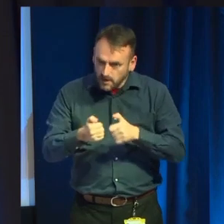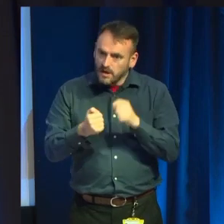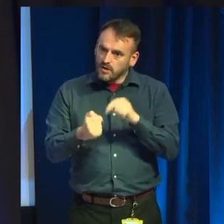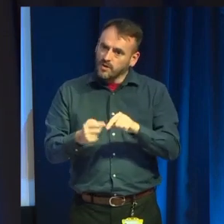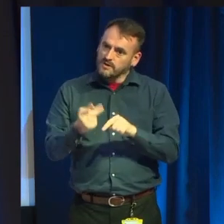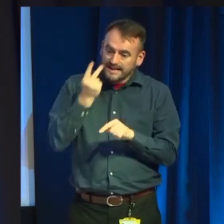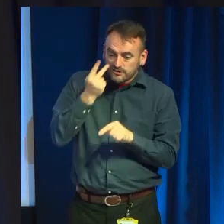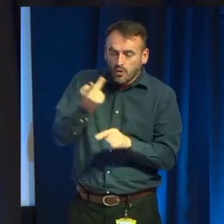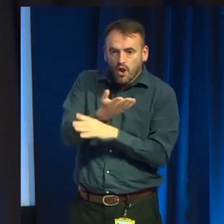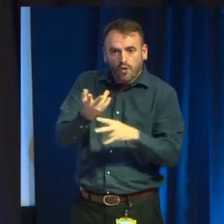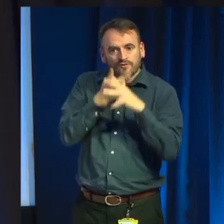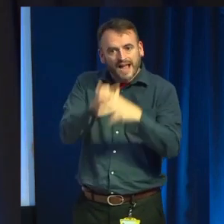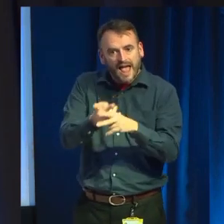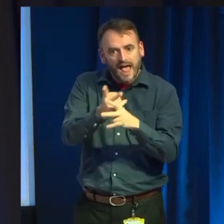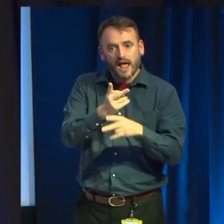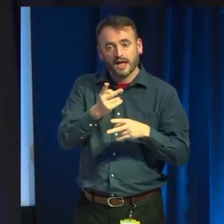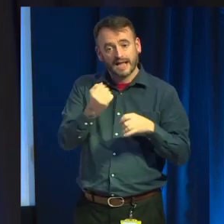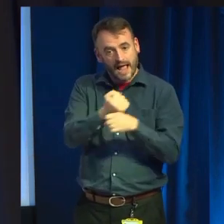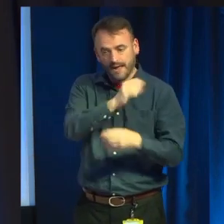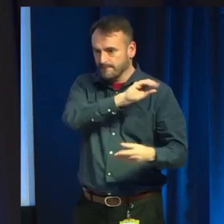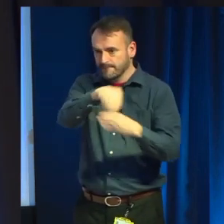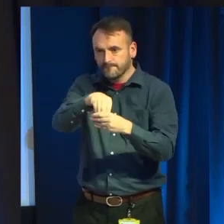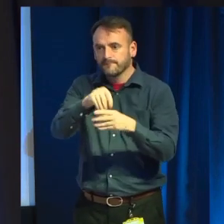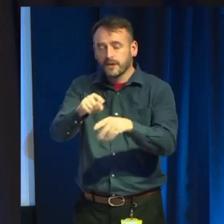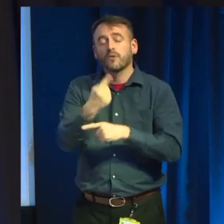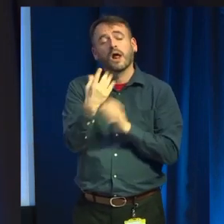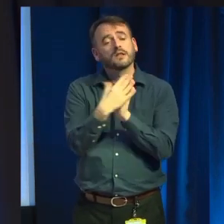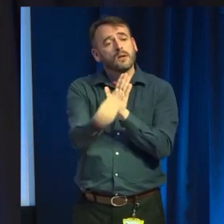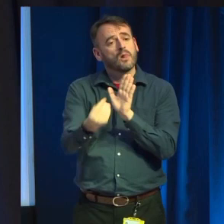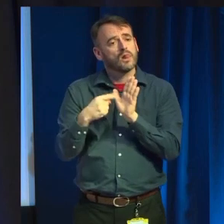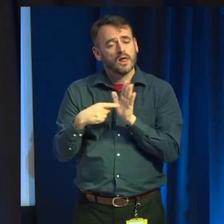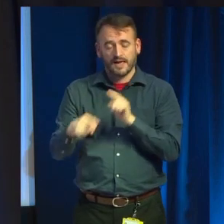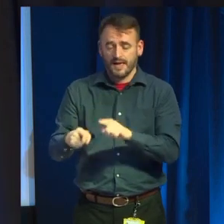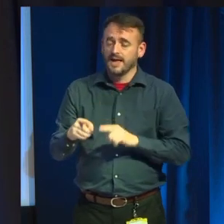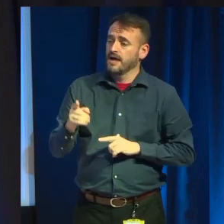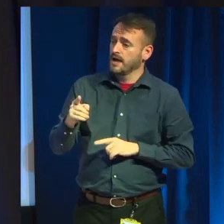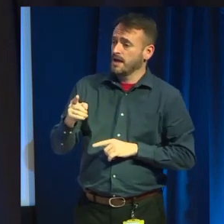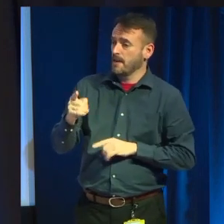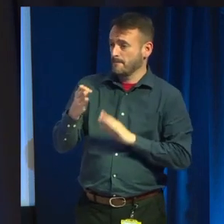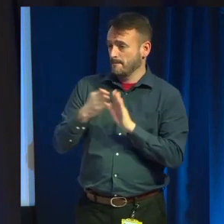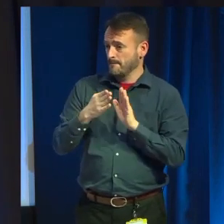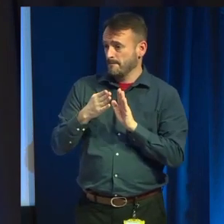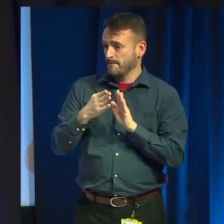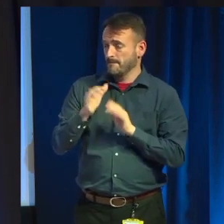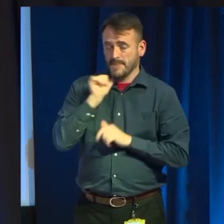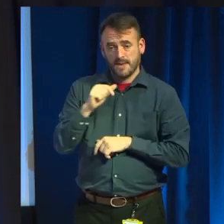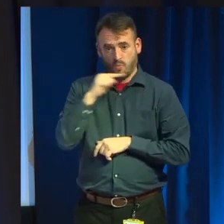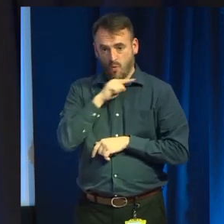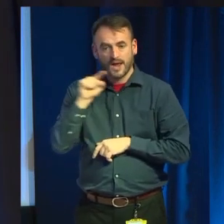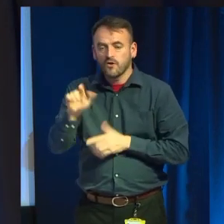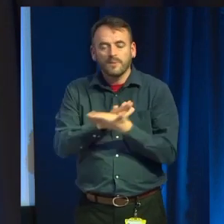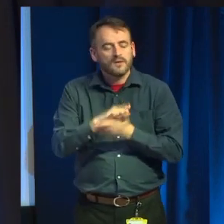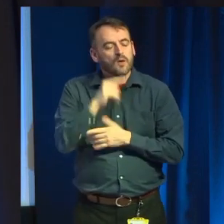this game. And one of those things, one of those examples, is that Meat Boy actually is not a boy made out of meat. Meat Boy is a boy